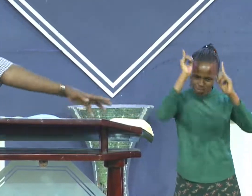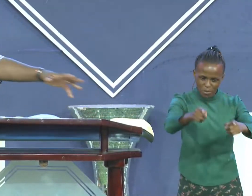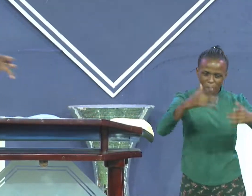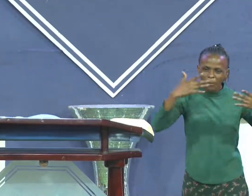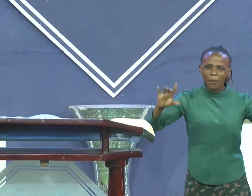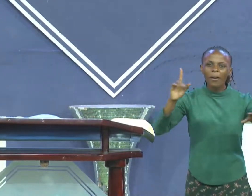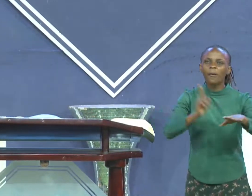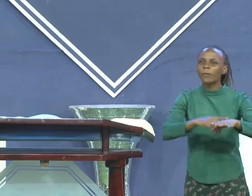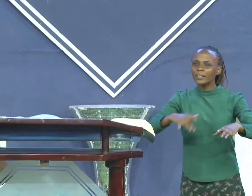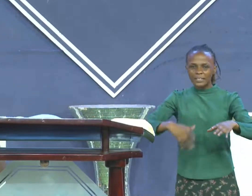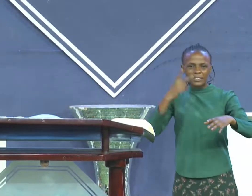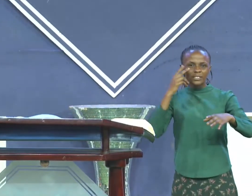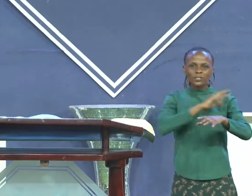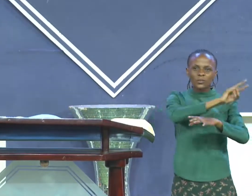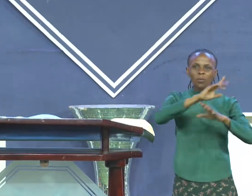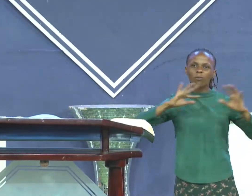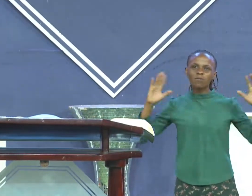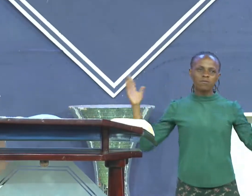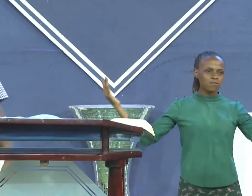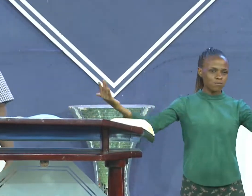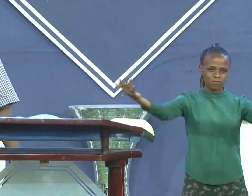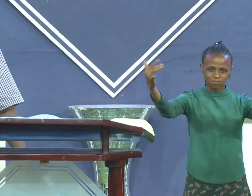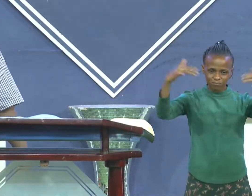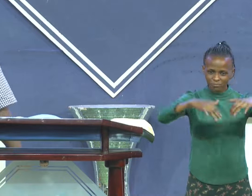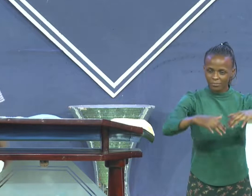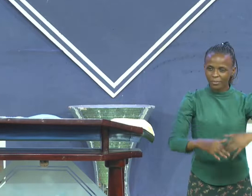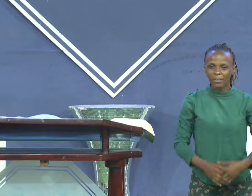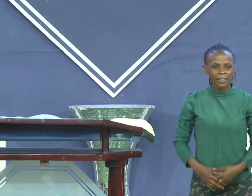Ngababa been brought. Zingiza. They had surrounded them.